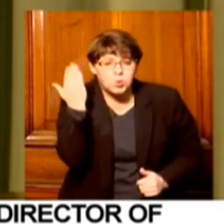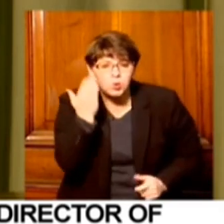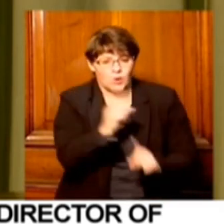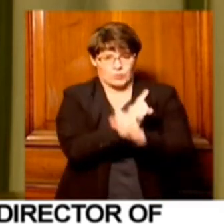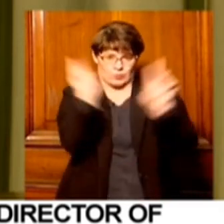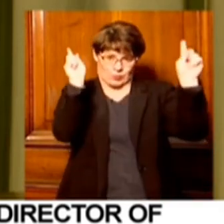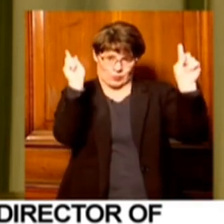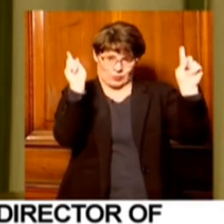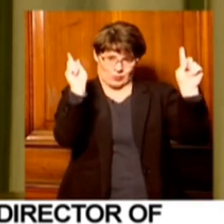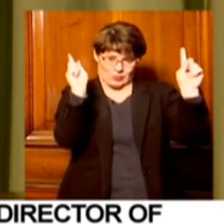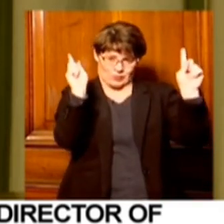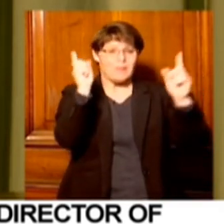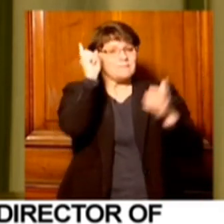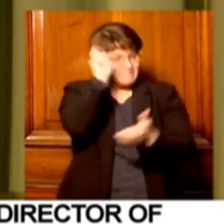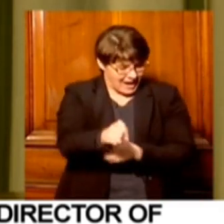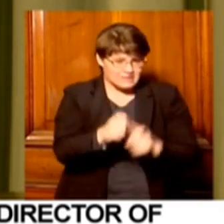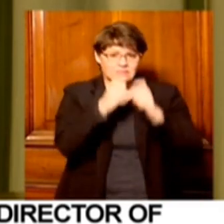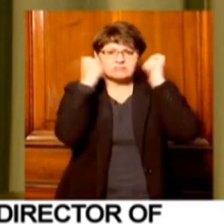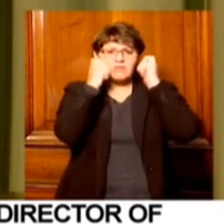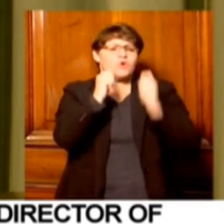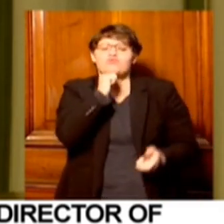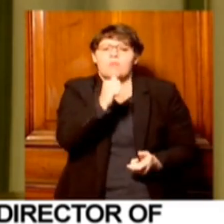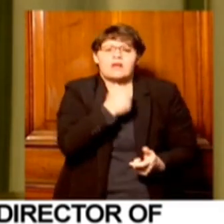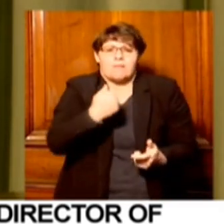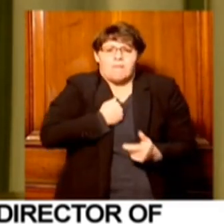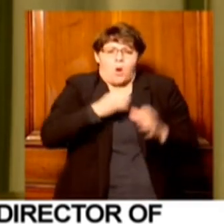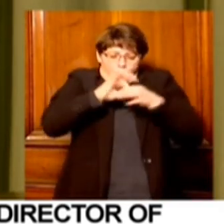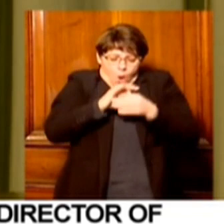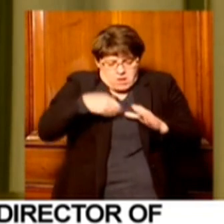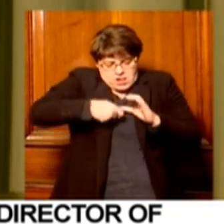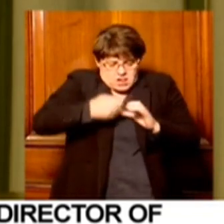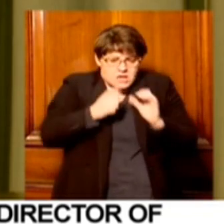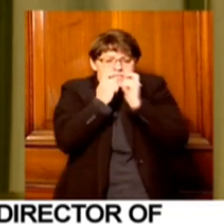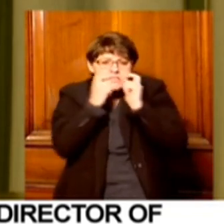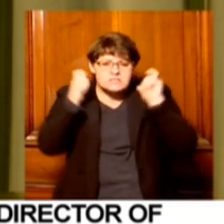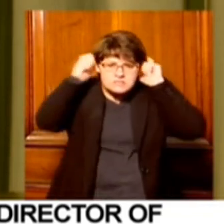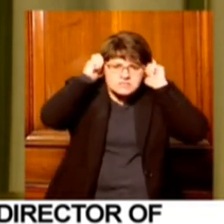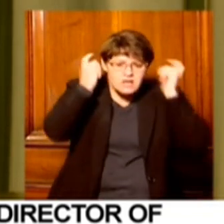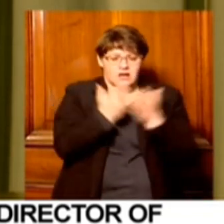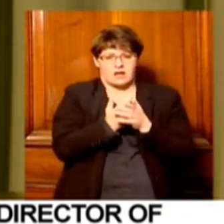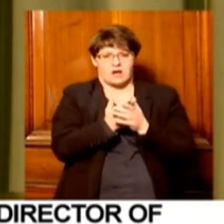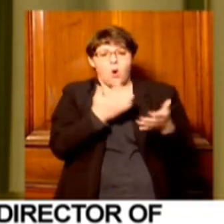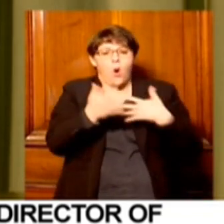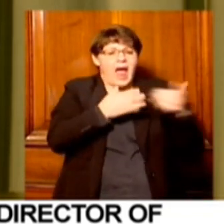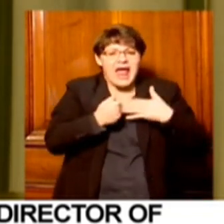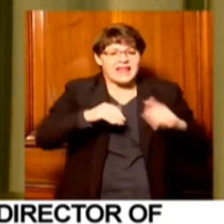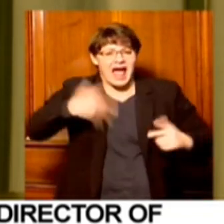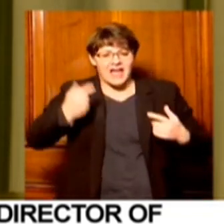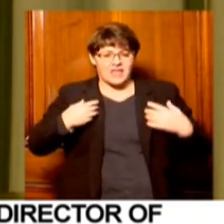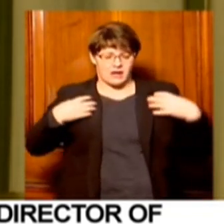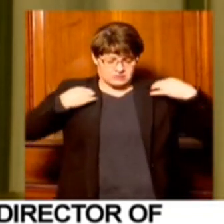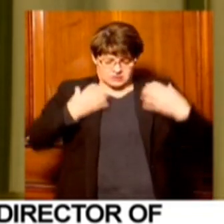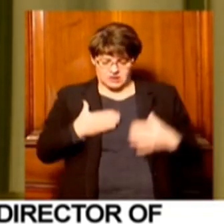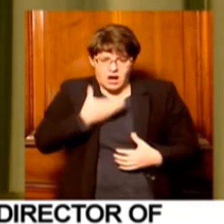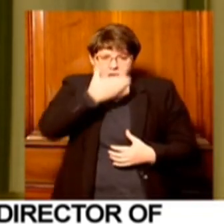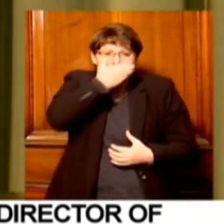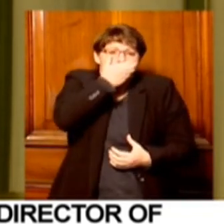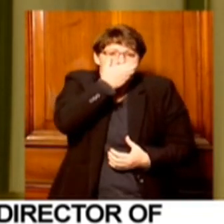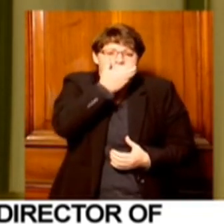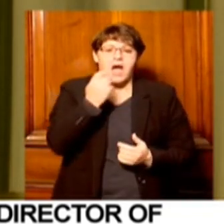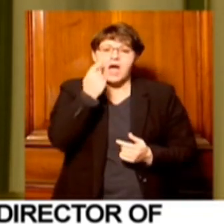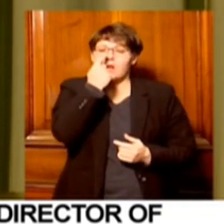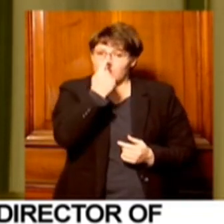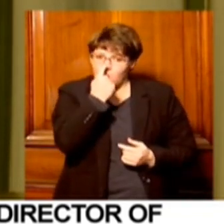face mask, homemade item, or another appropriate item that covers the